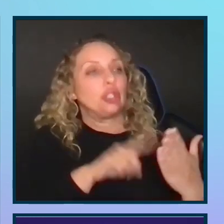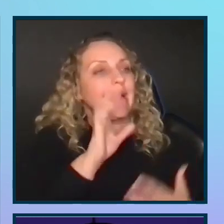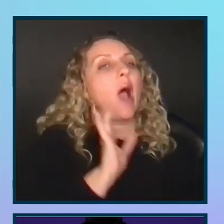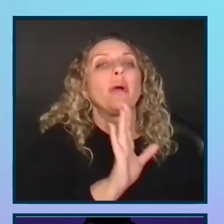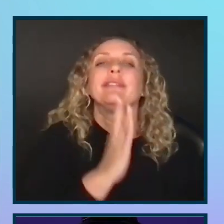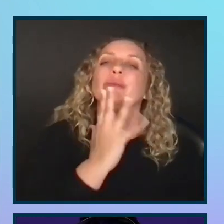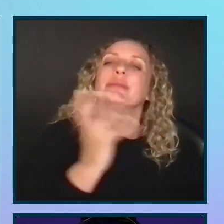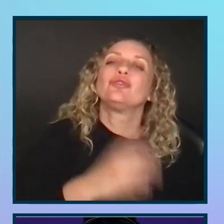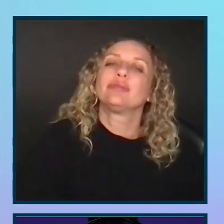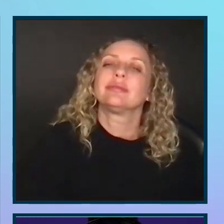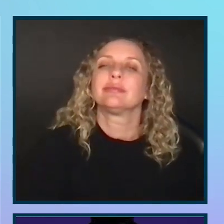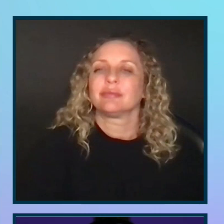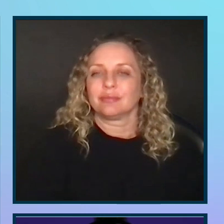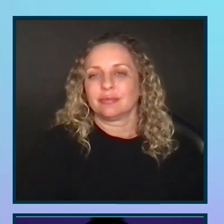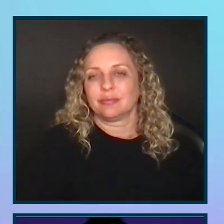you so much.